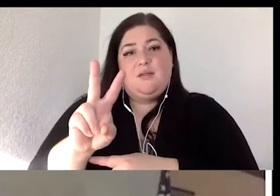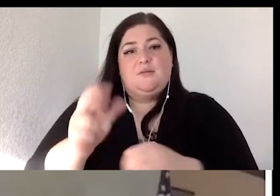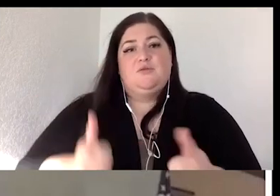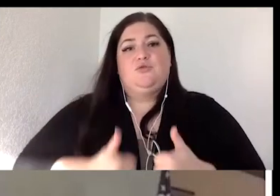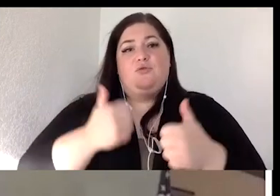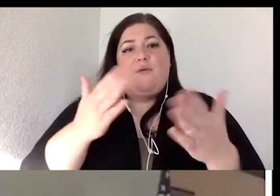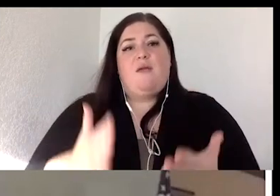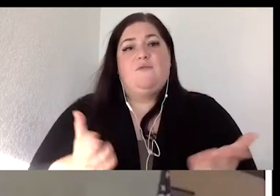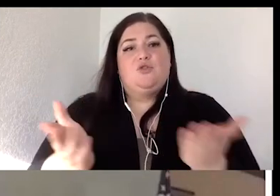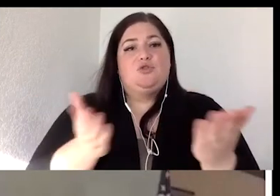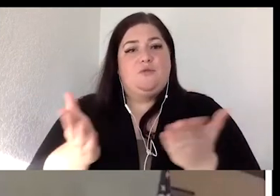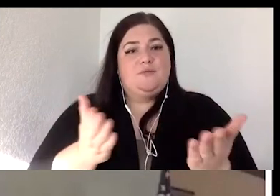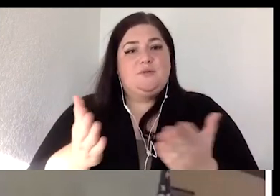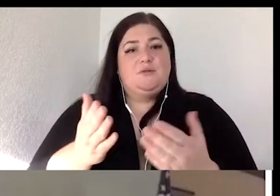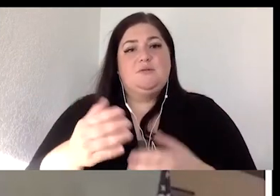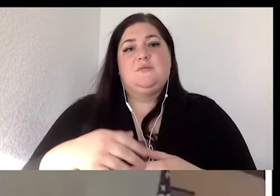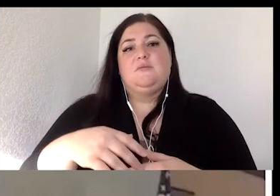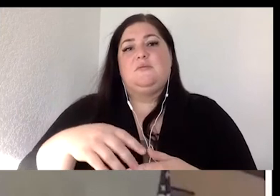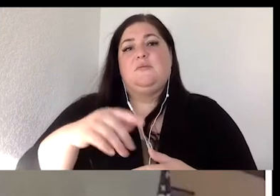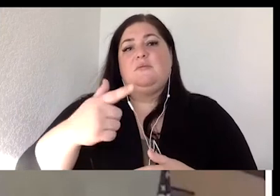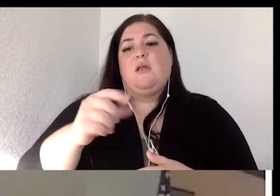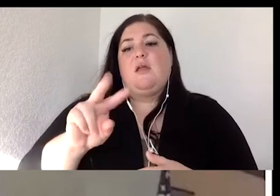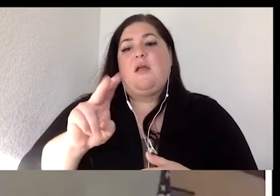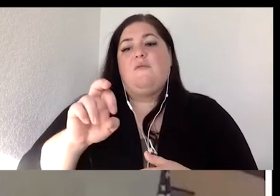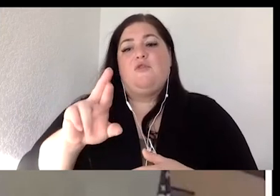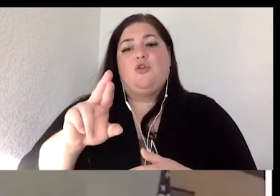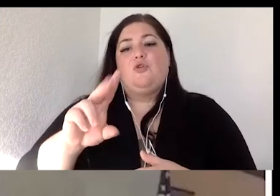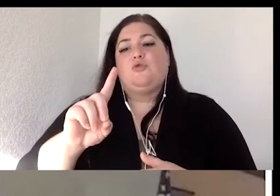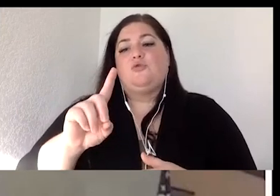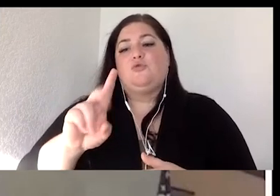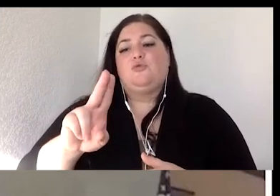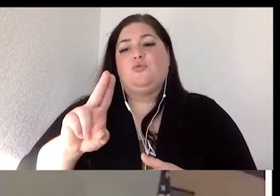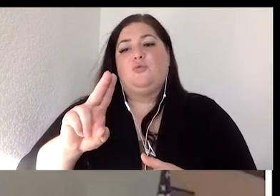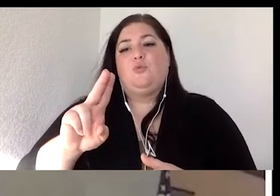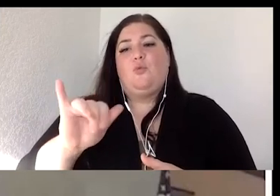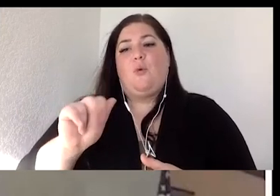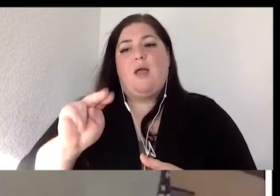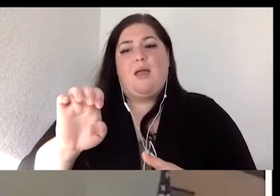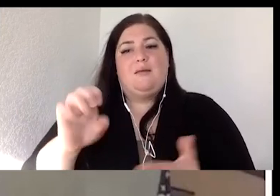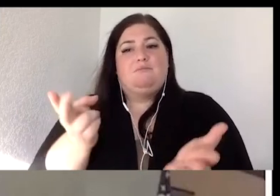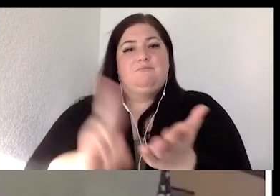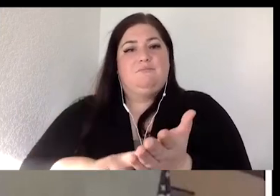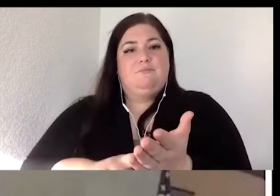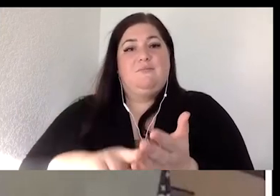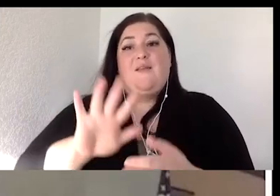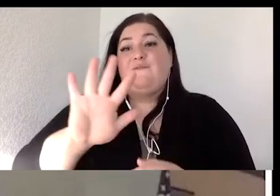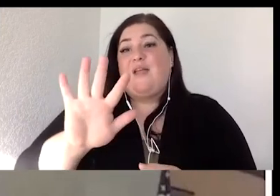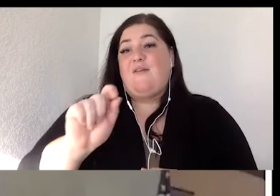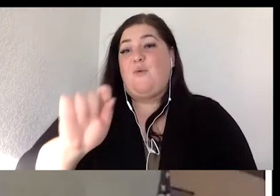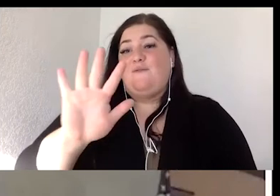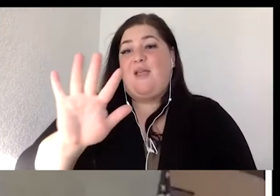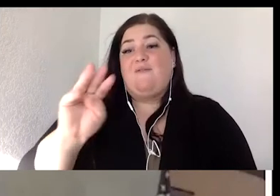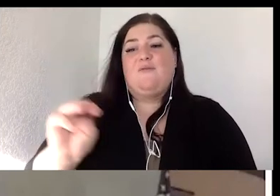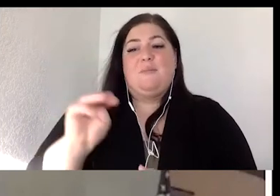survivor services, and Governor DeWine signed it into law. That was $5.5